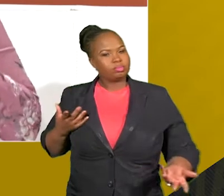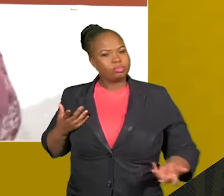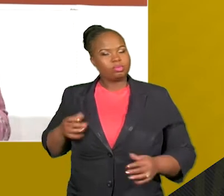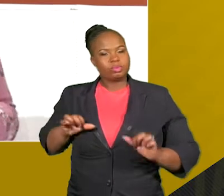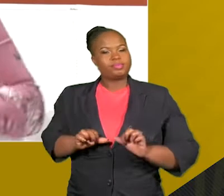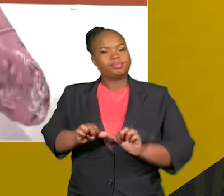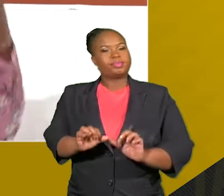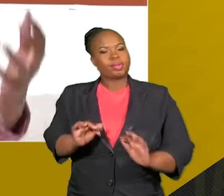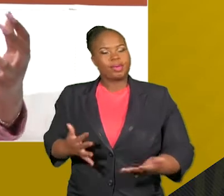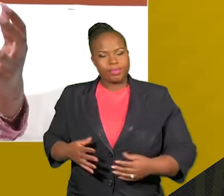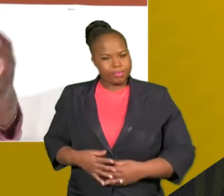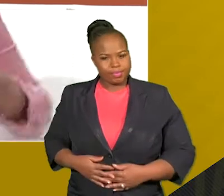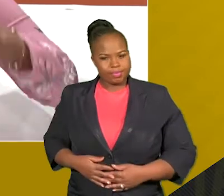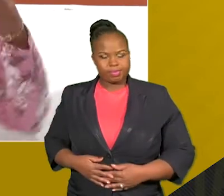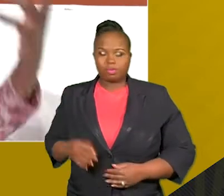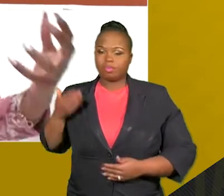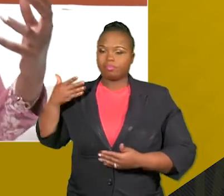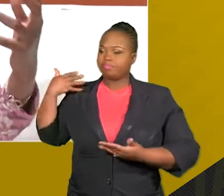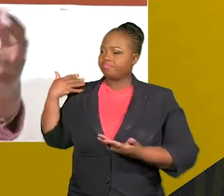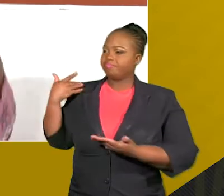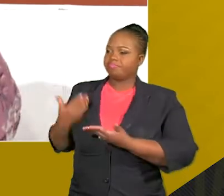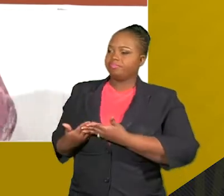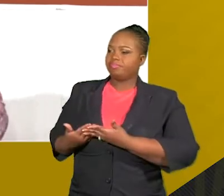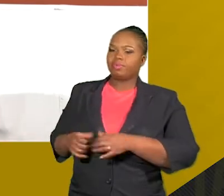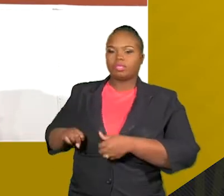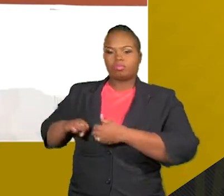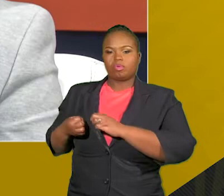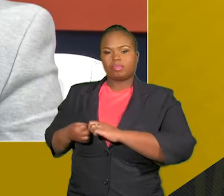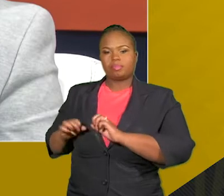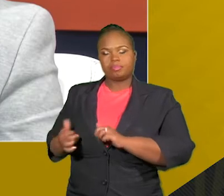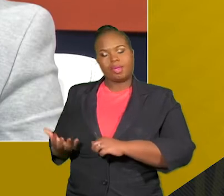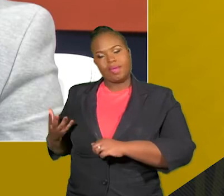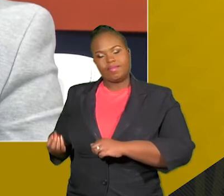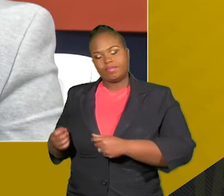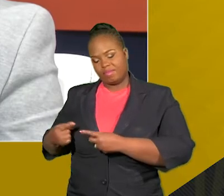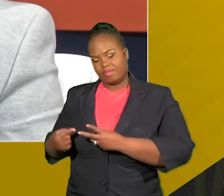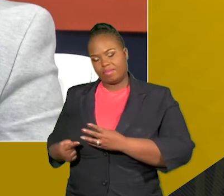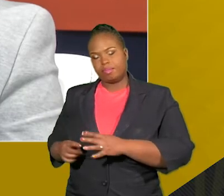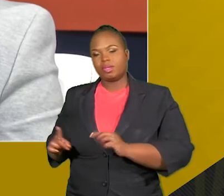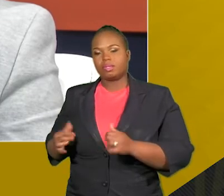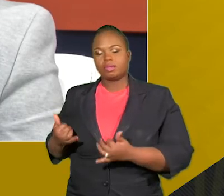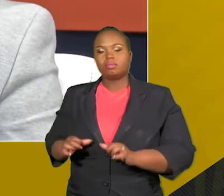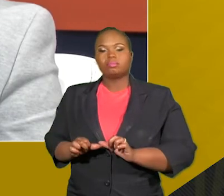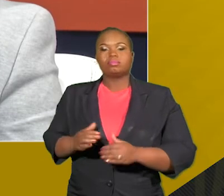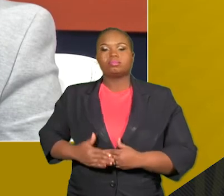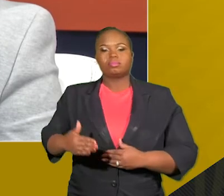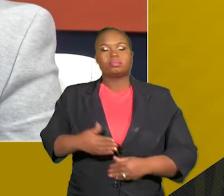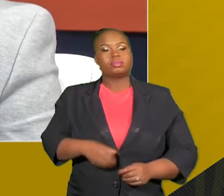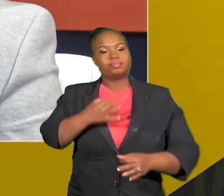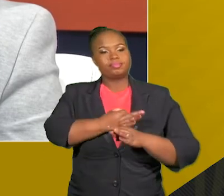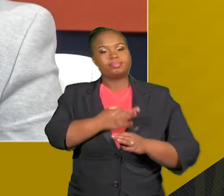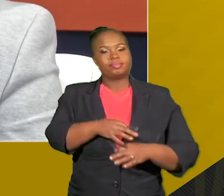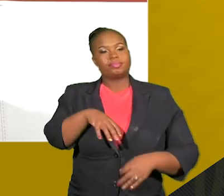we move forward. Se re lebelele marago re go bonne marago pelo na re a biang. We are joined on the couch by Ntate Max Mpunzana, who's from